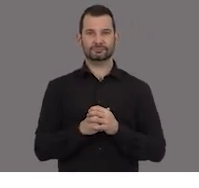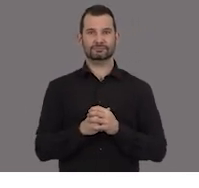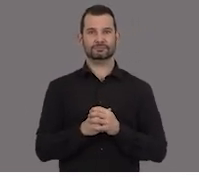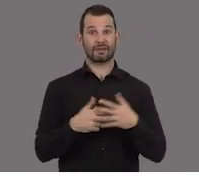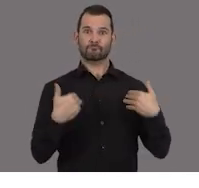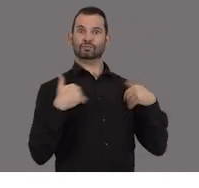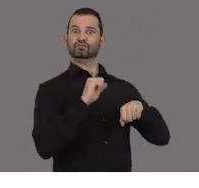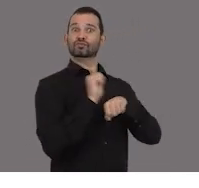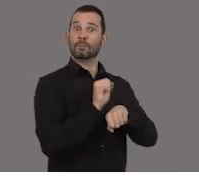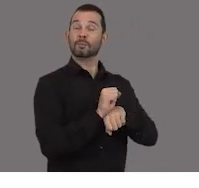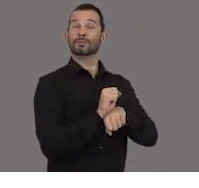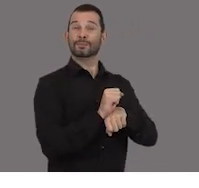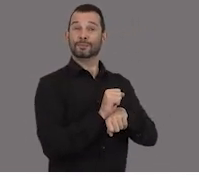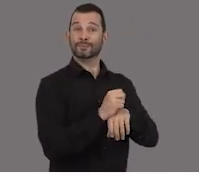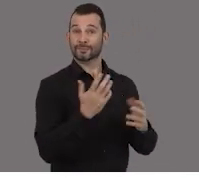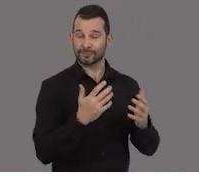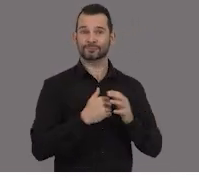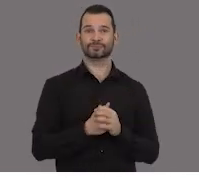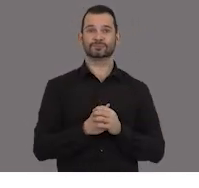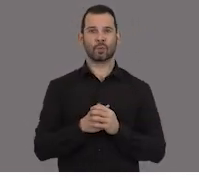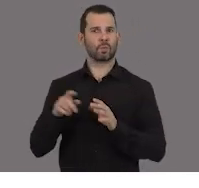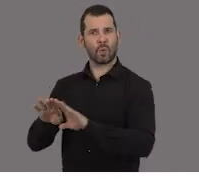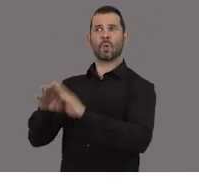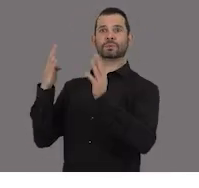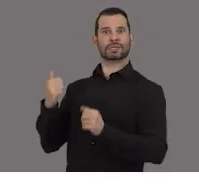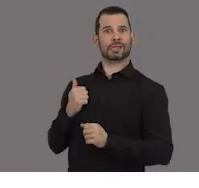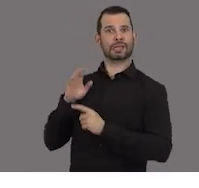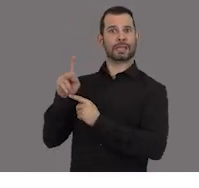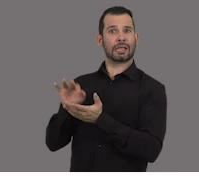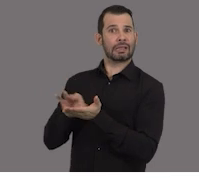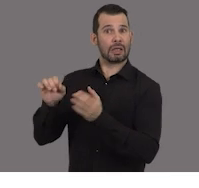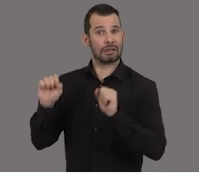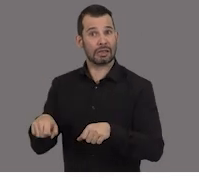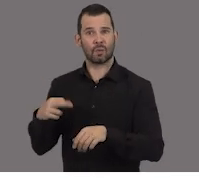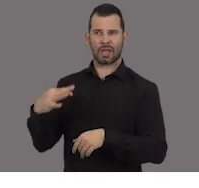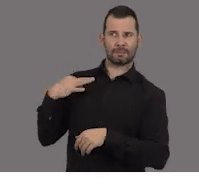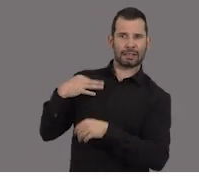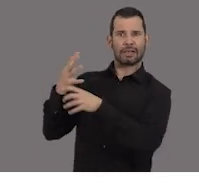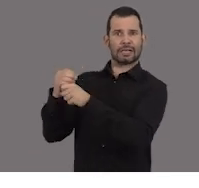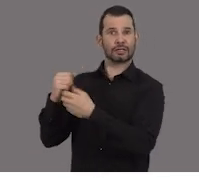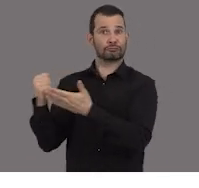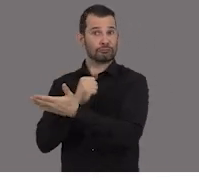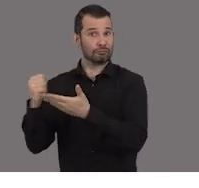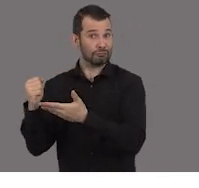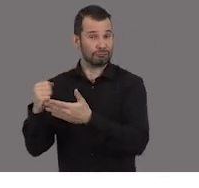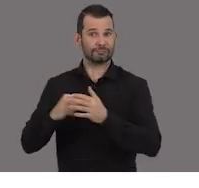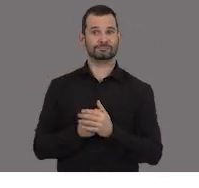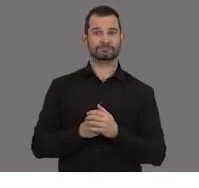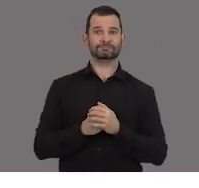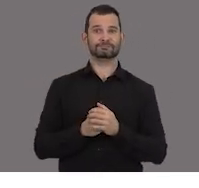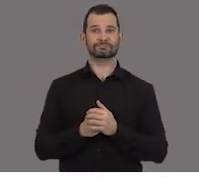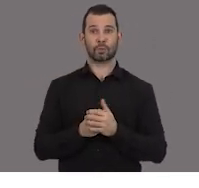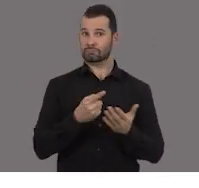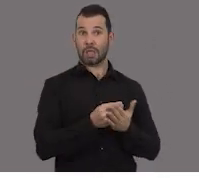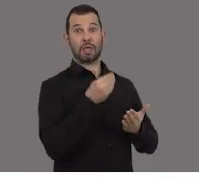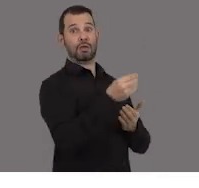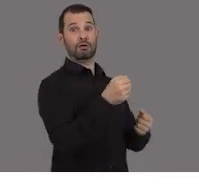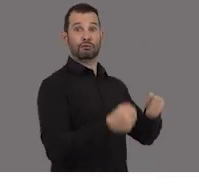and internet, have a job, open a Canadian bank account or apply for a credit